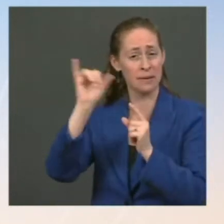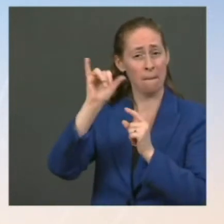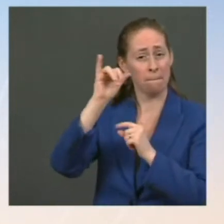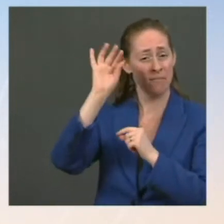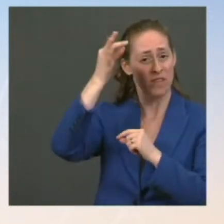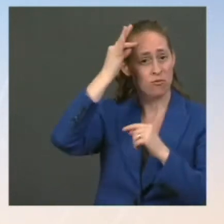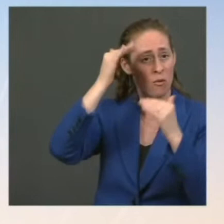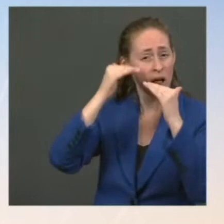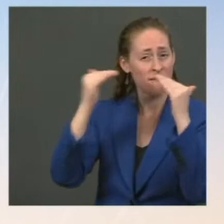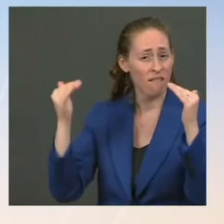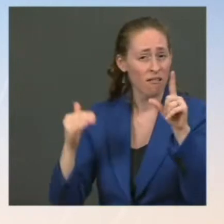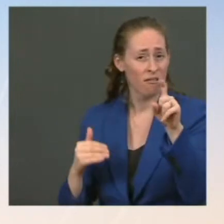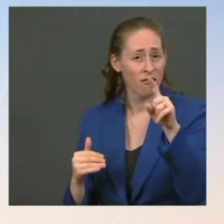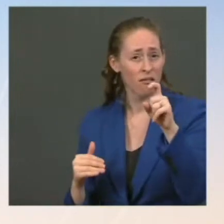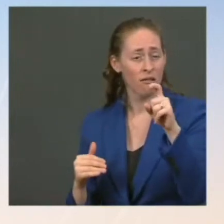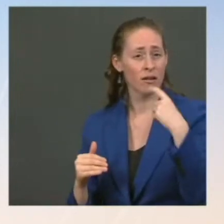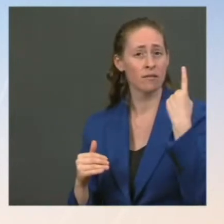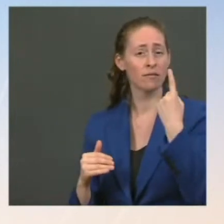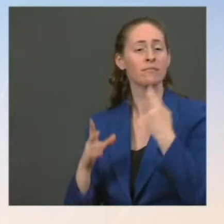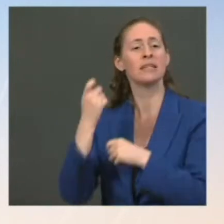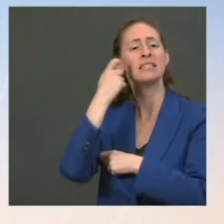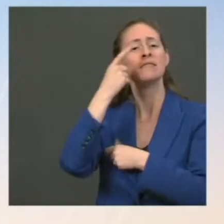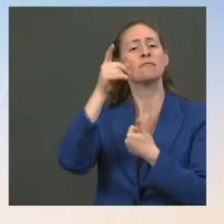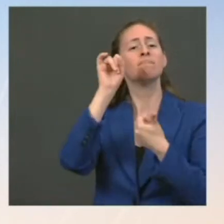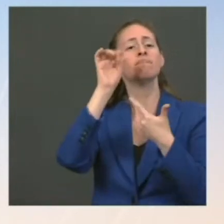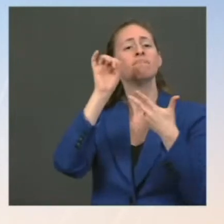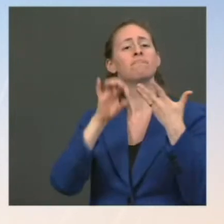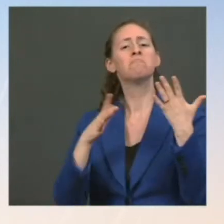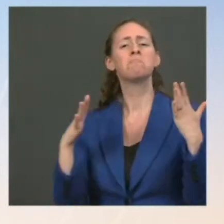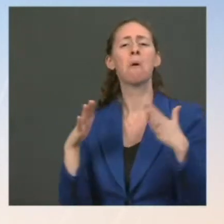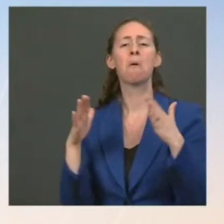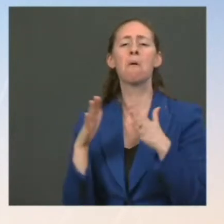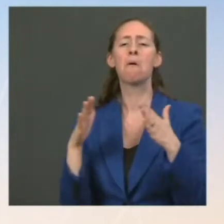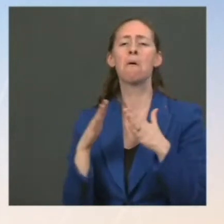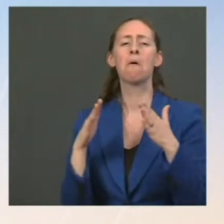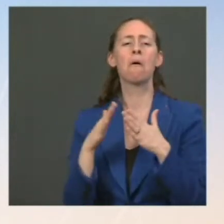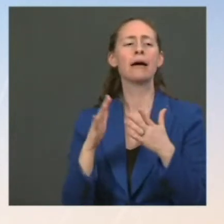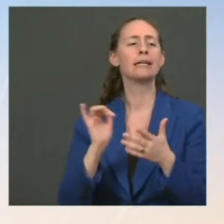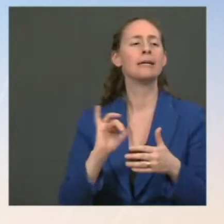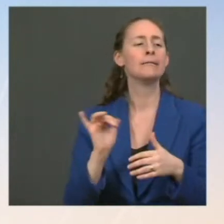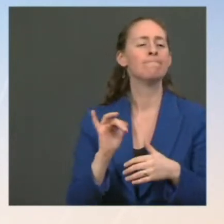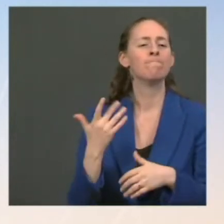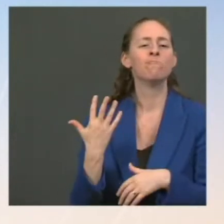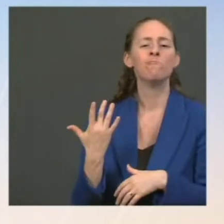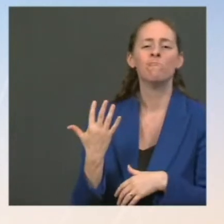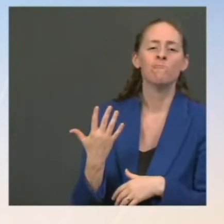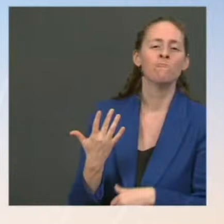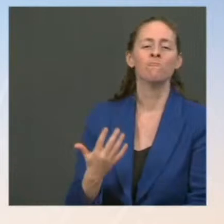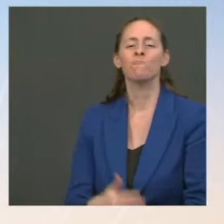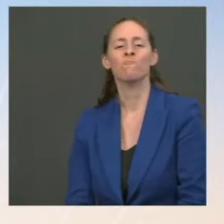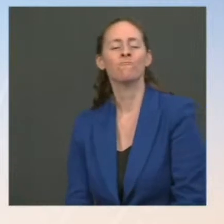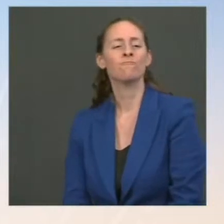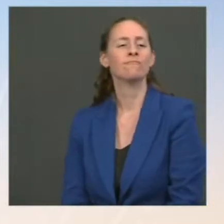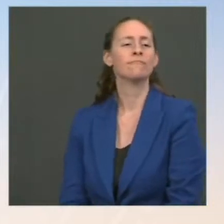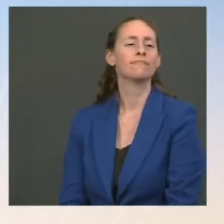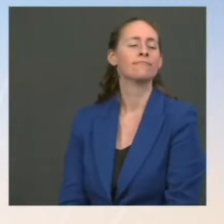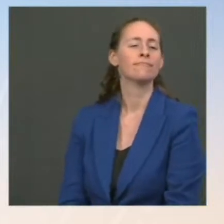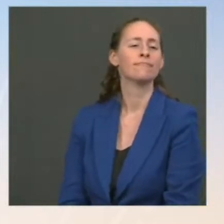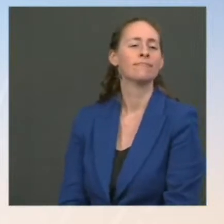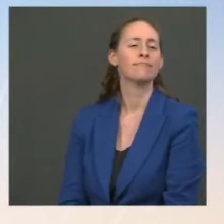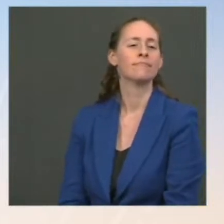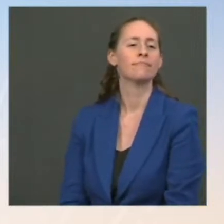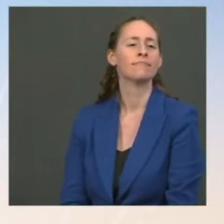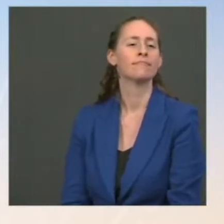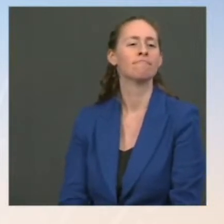those places that you mentioned are having tiny sort of like, amounts of people leaving, but New York seems to be an